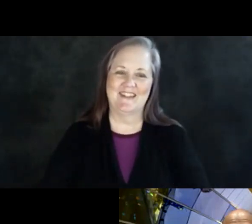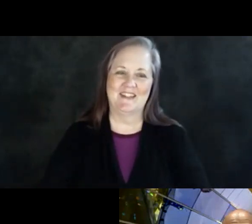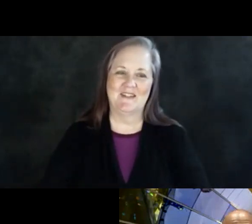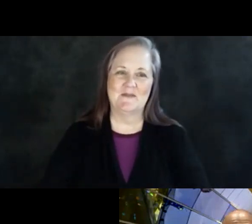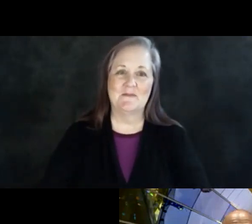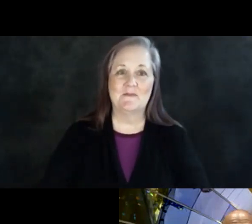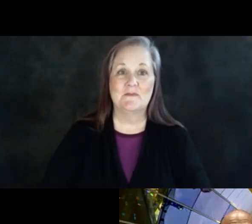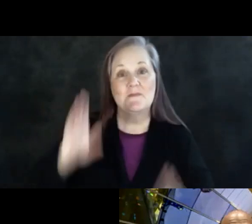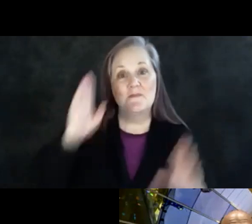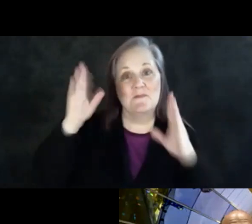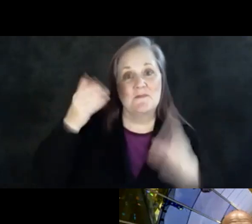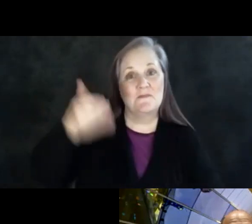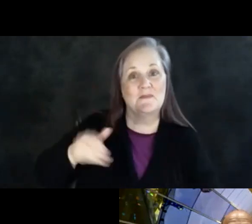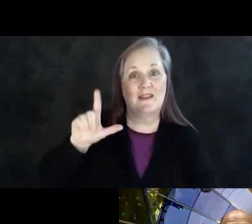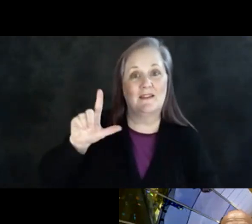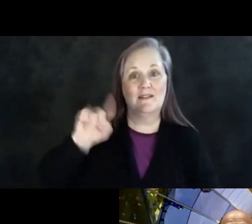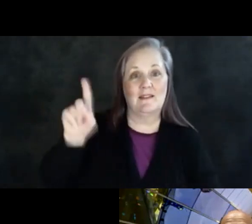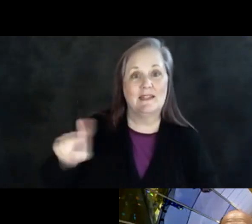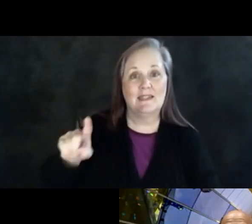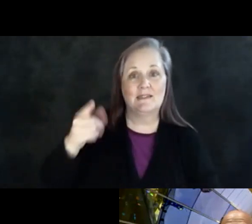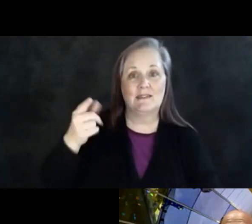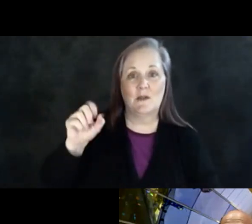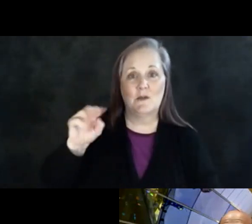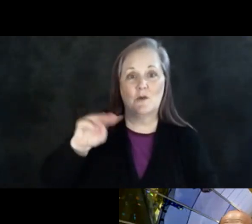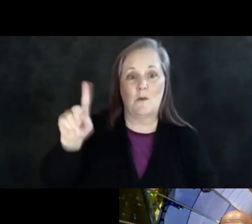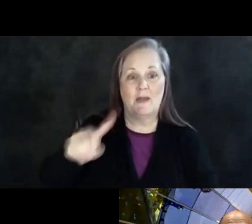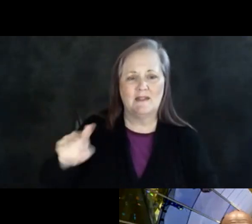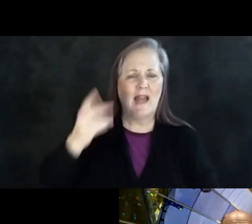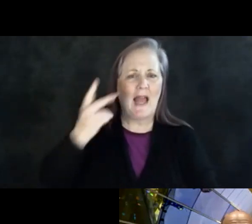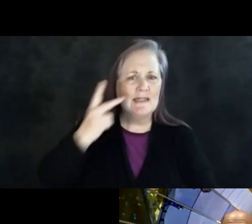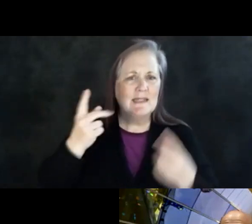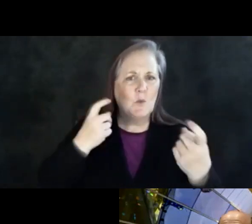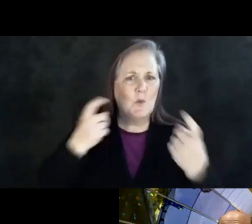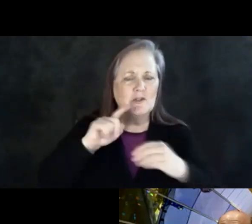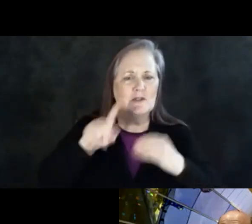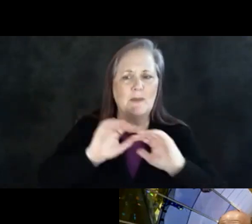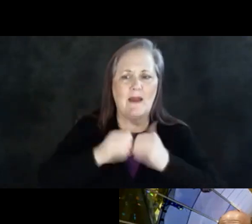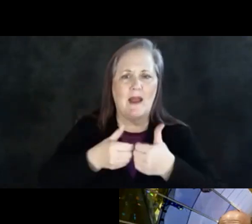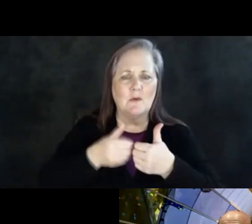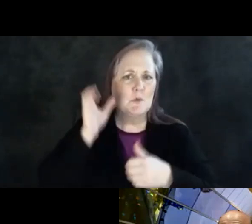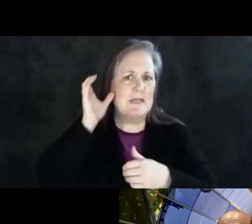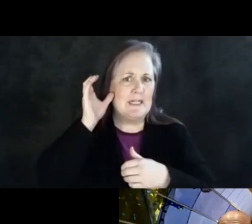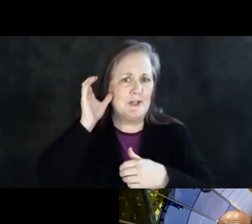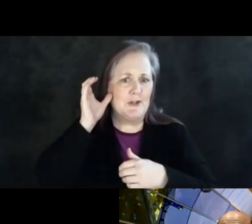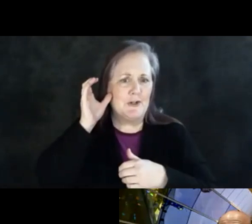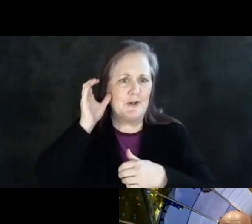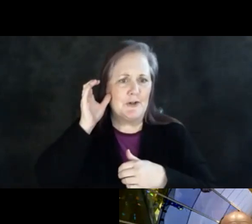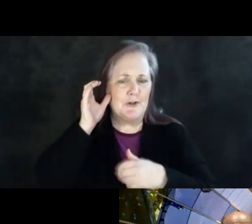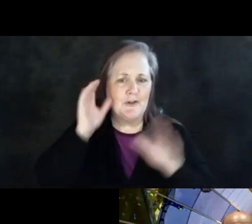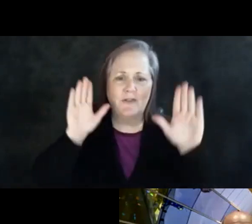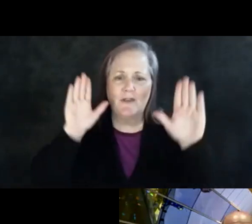Hi all, this is Liz Gomez. I noticed some questions about how to hear our